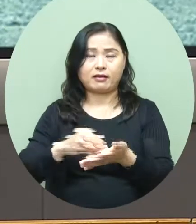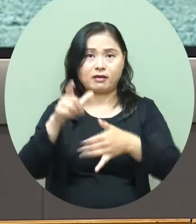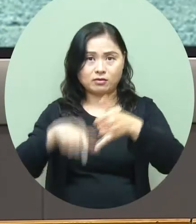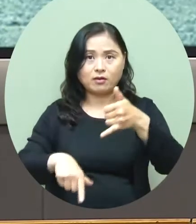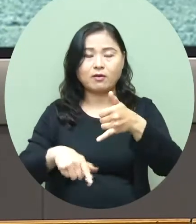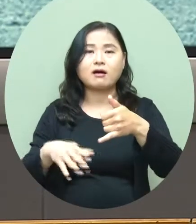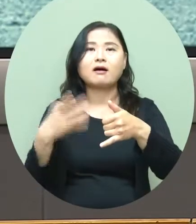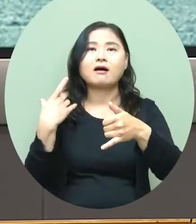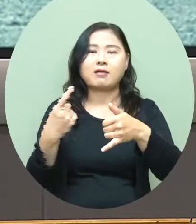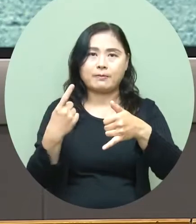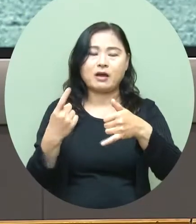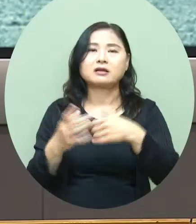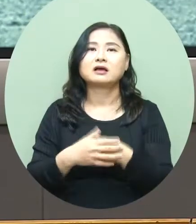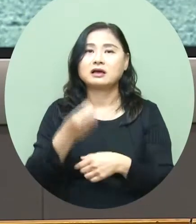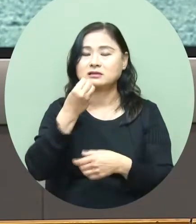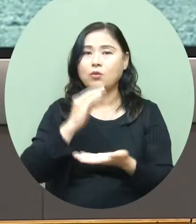has suspended